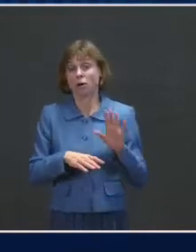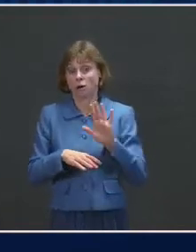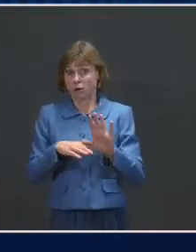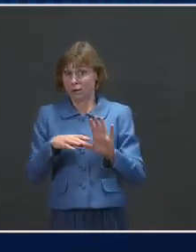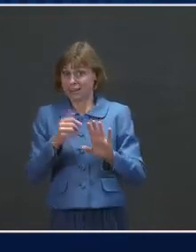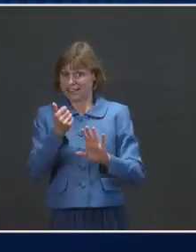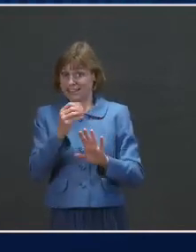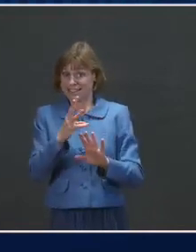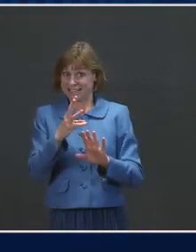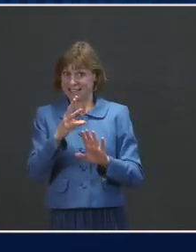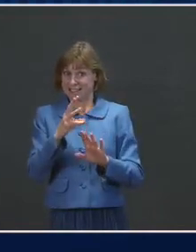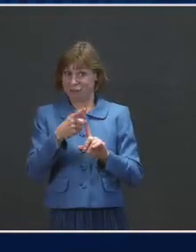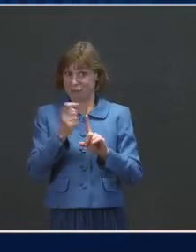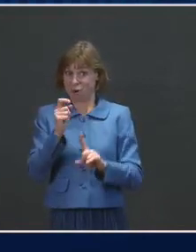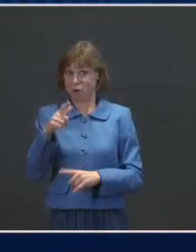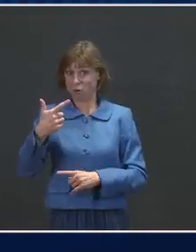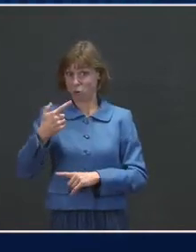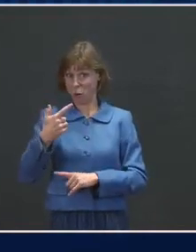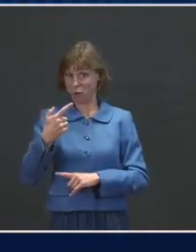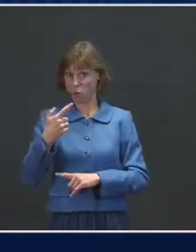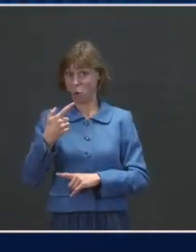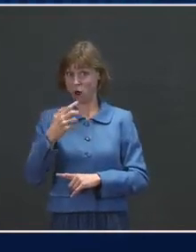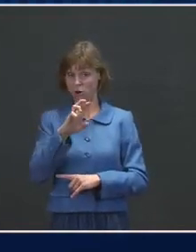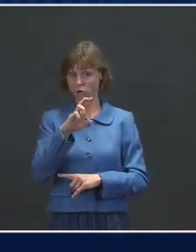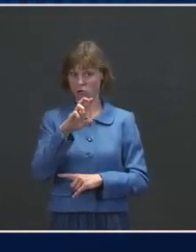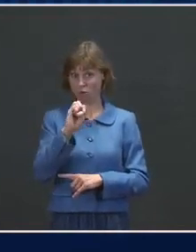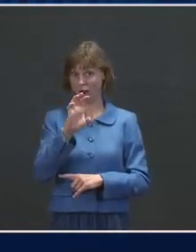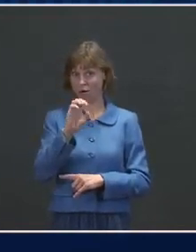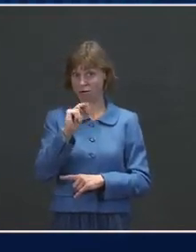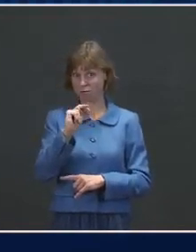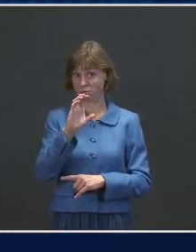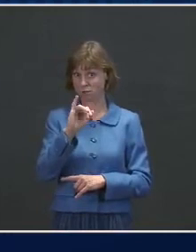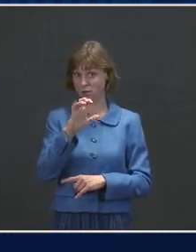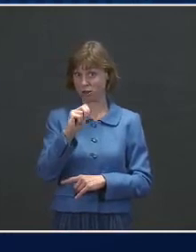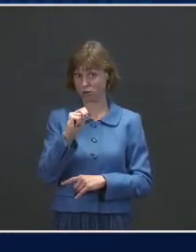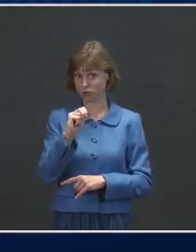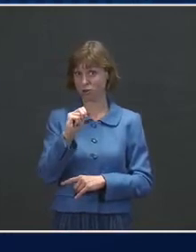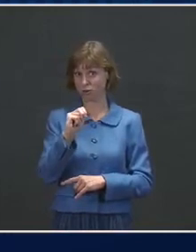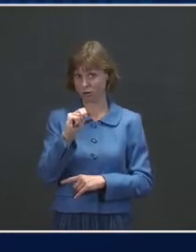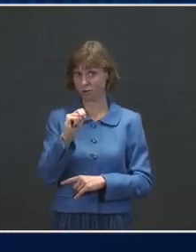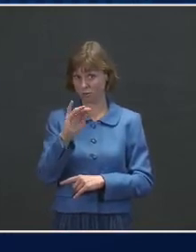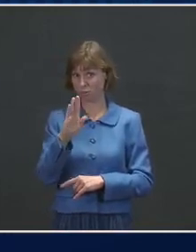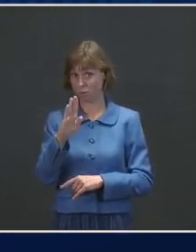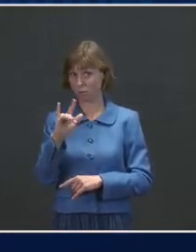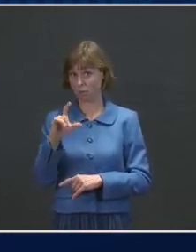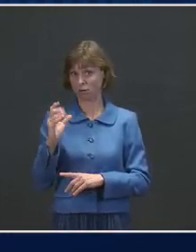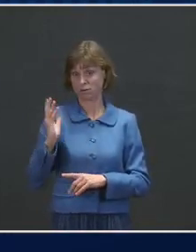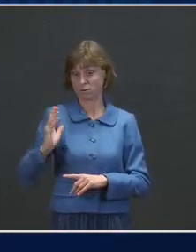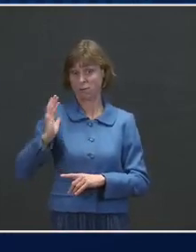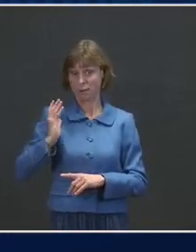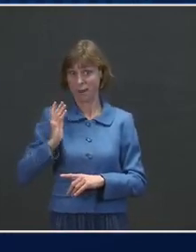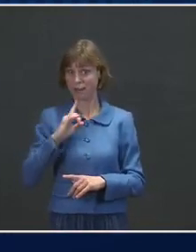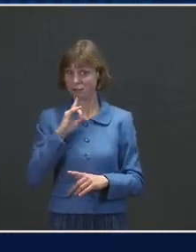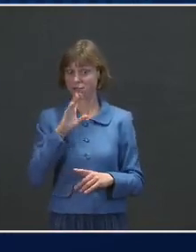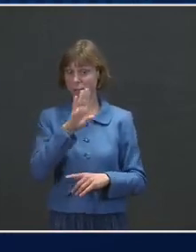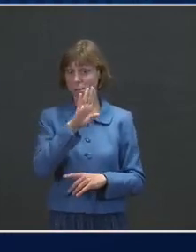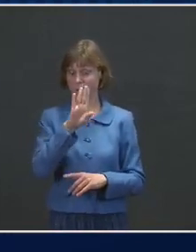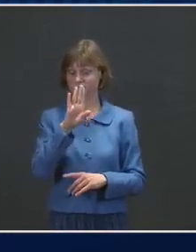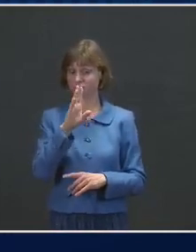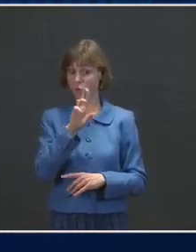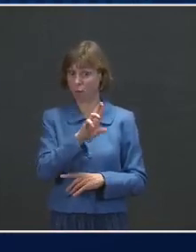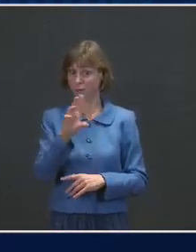21 reconciliation bills in the past have received bipartisan support. And the ideas in this package, the proposals in this package